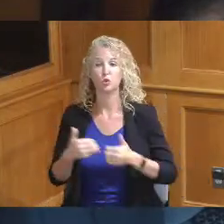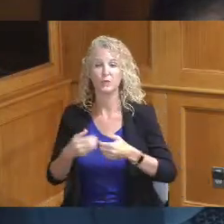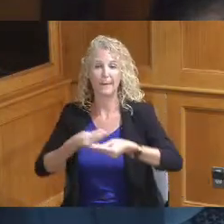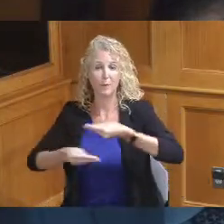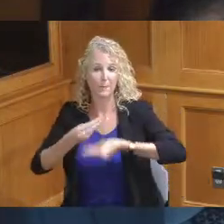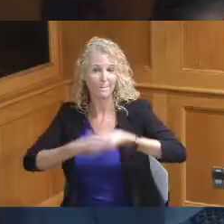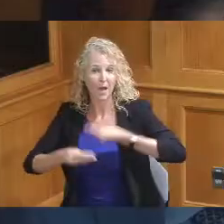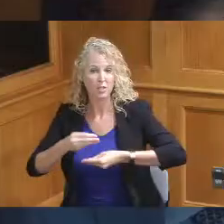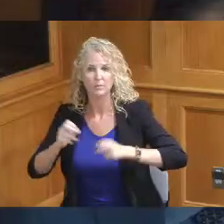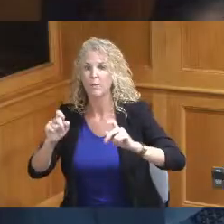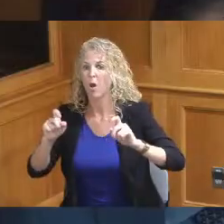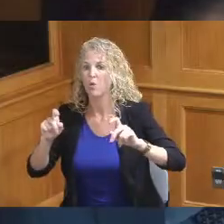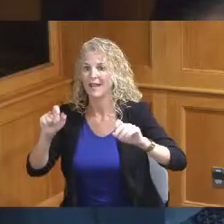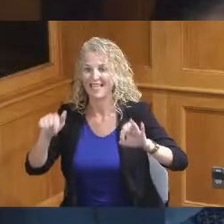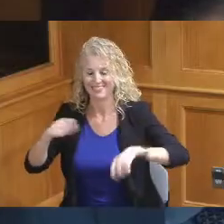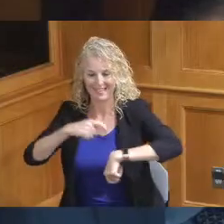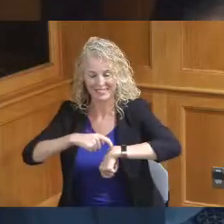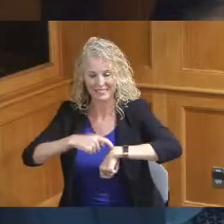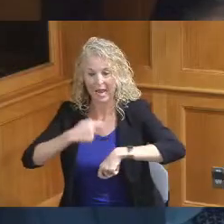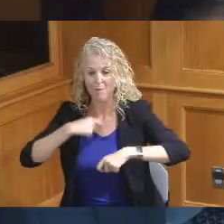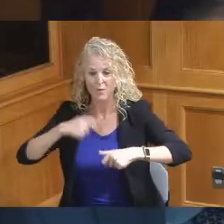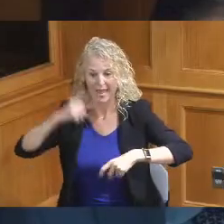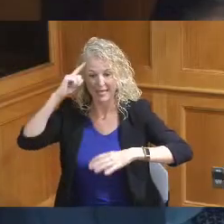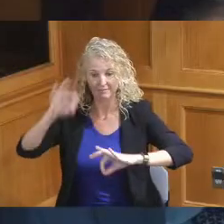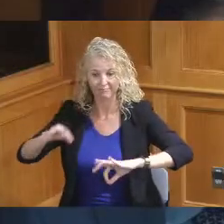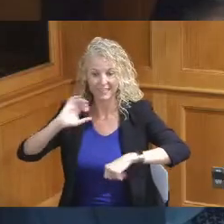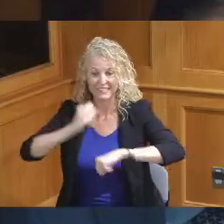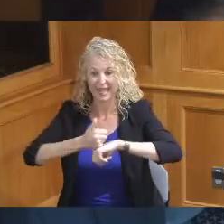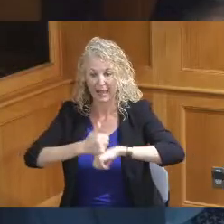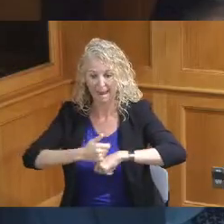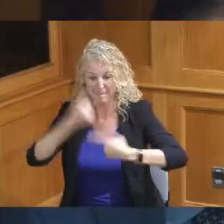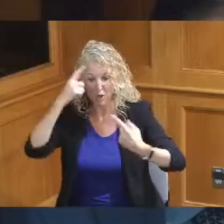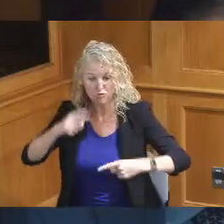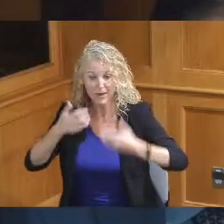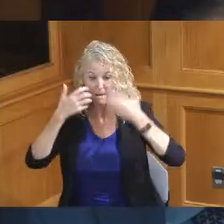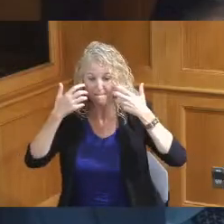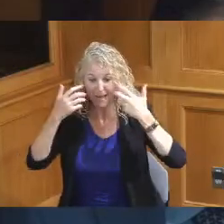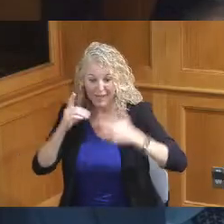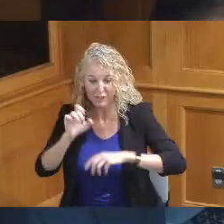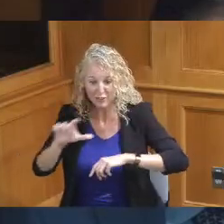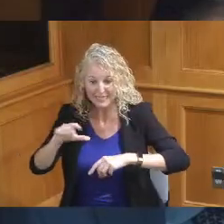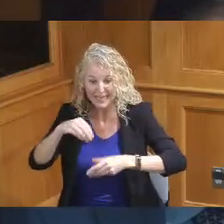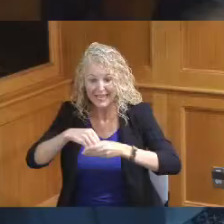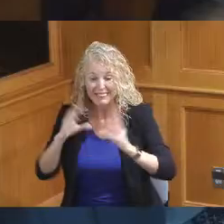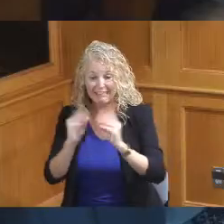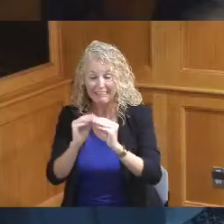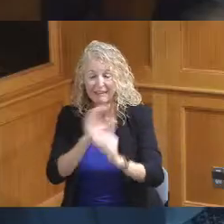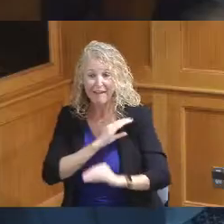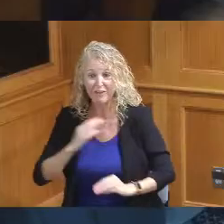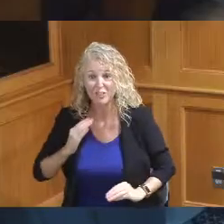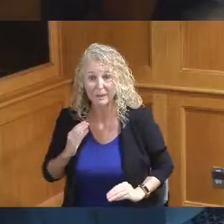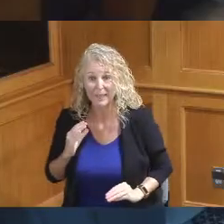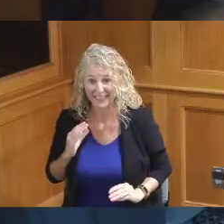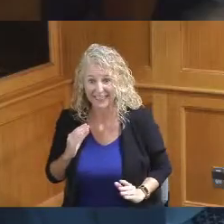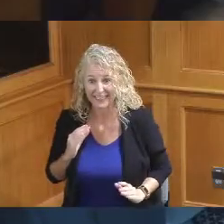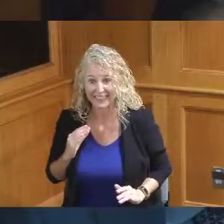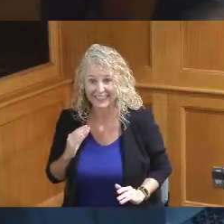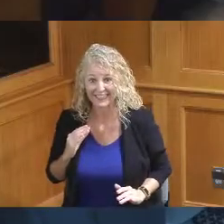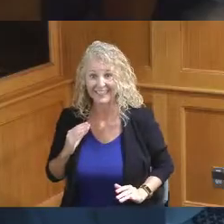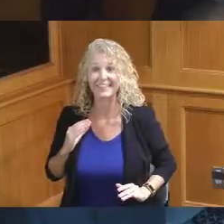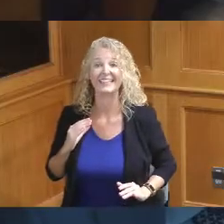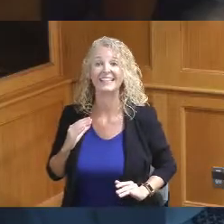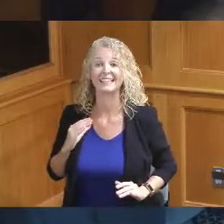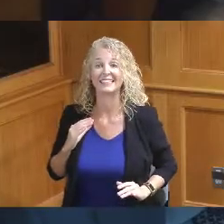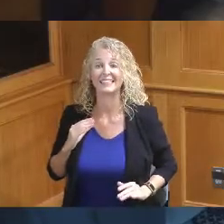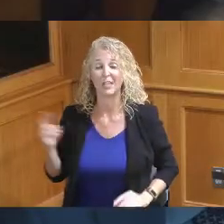budget. They said, oh man, we can really get something done and we can get it in. Went to the conference committee led